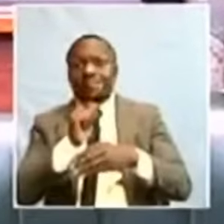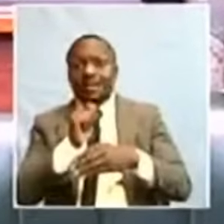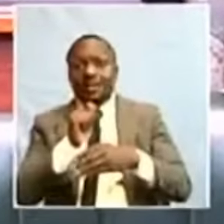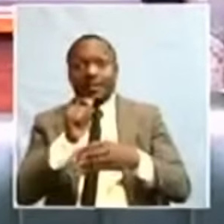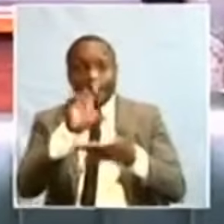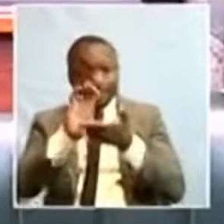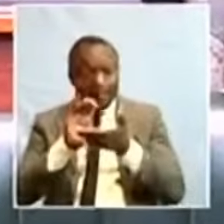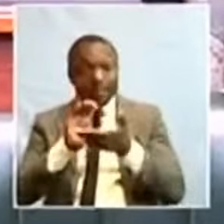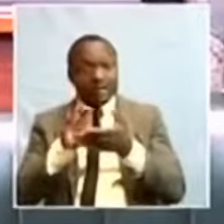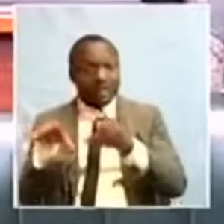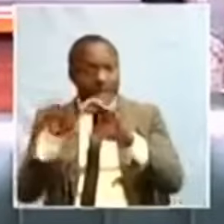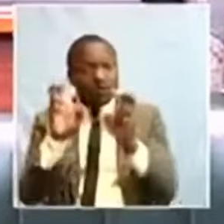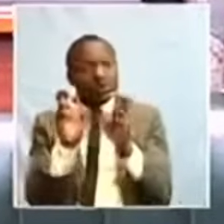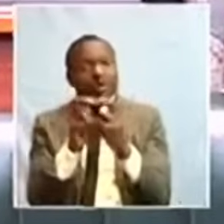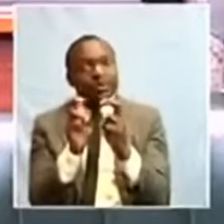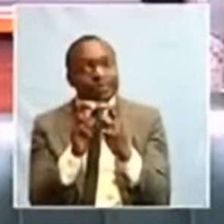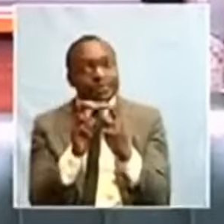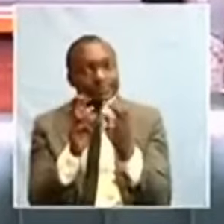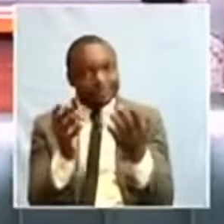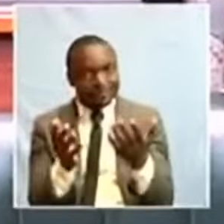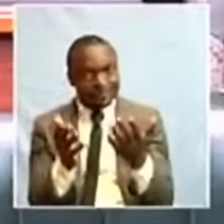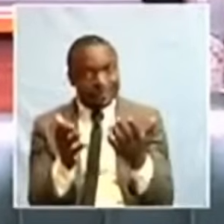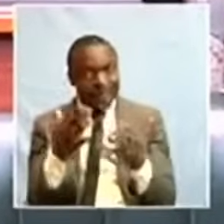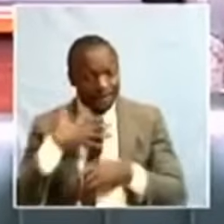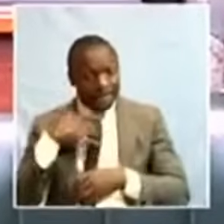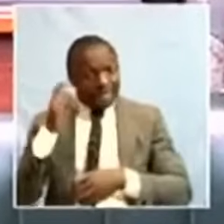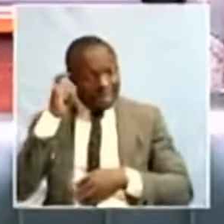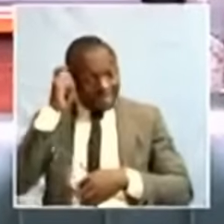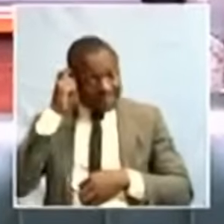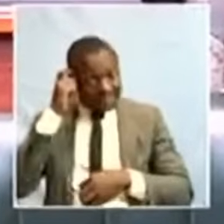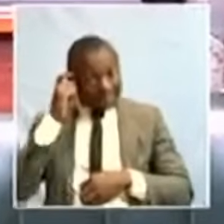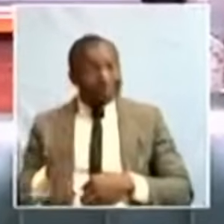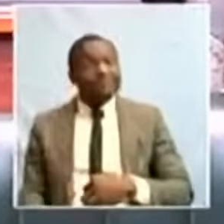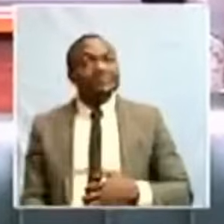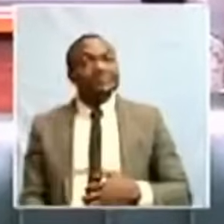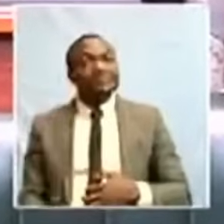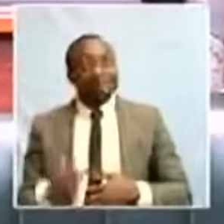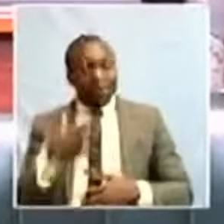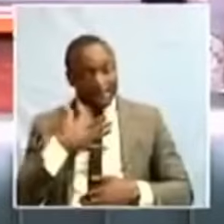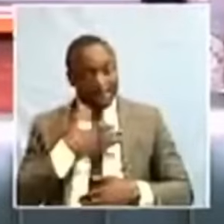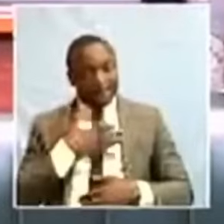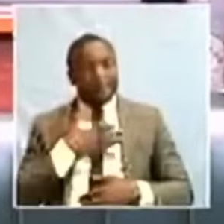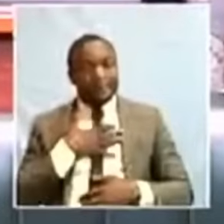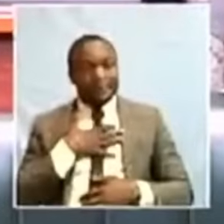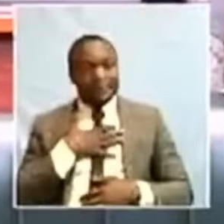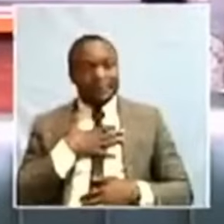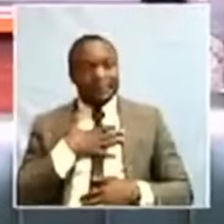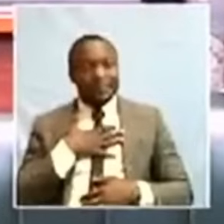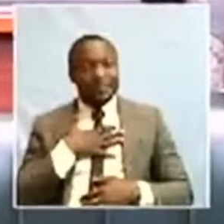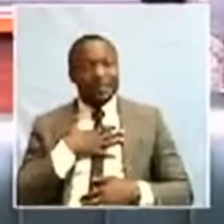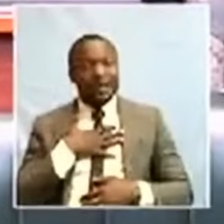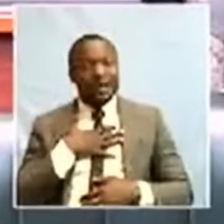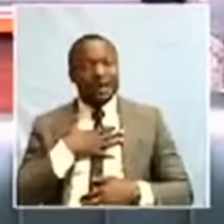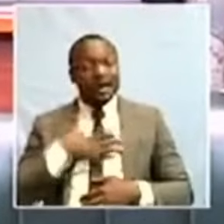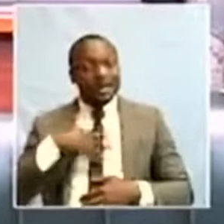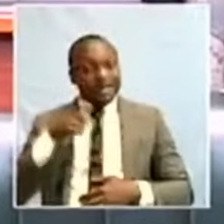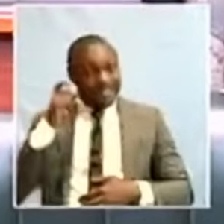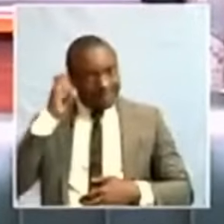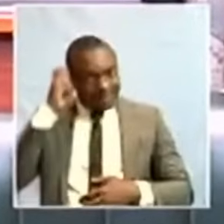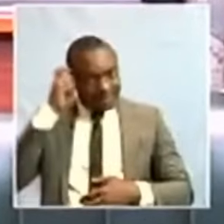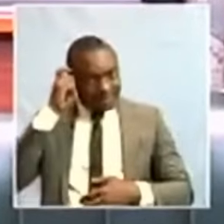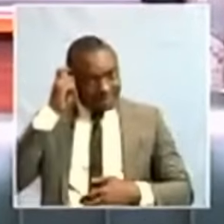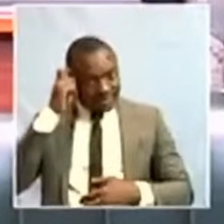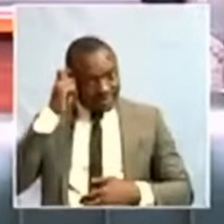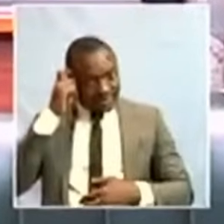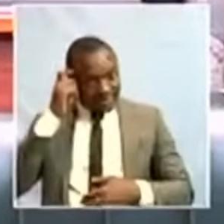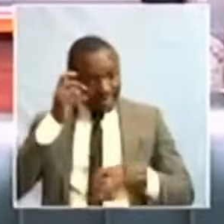contract. They do a contract. In my thinking, my own raw thinking, is that